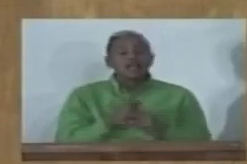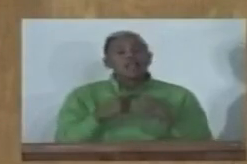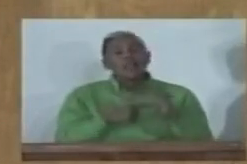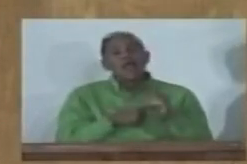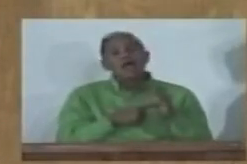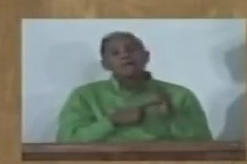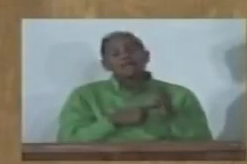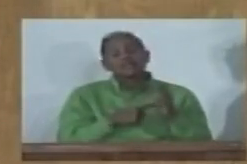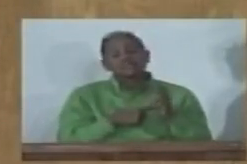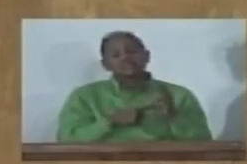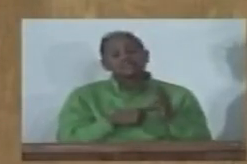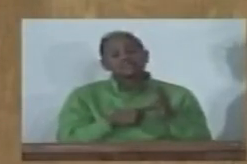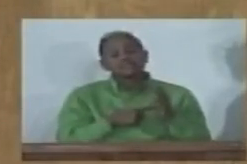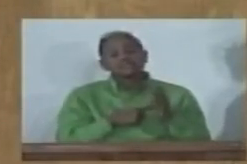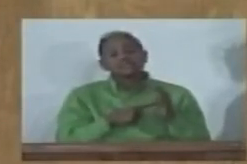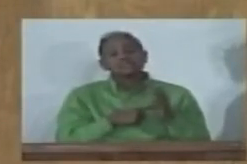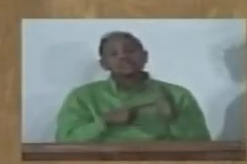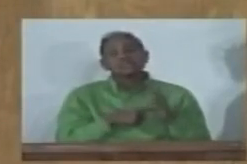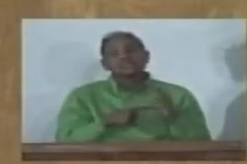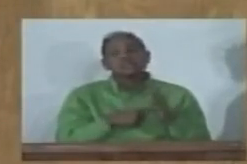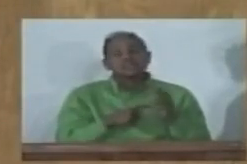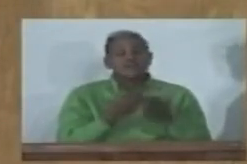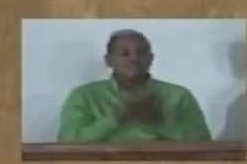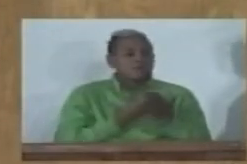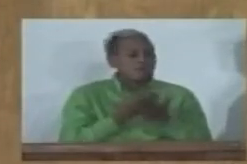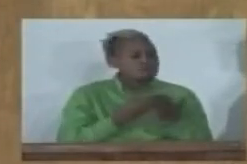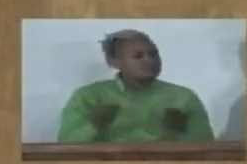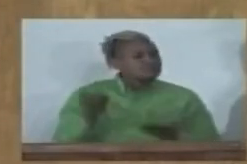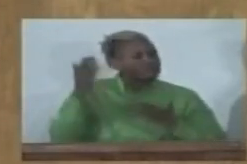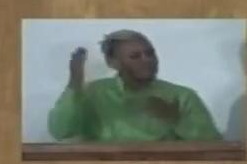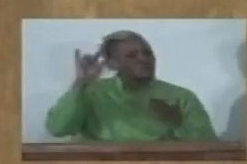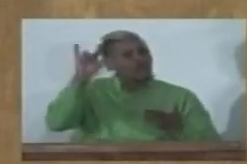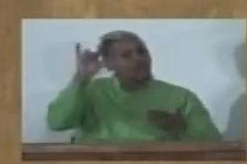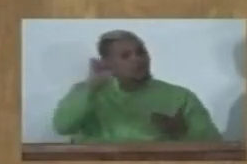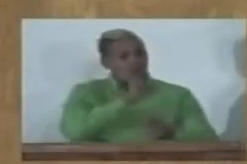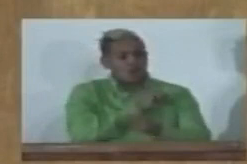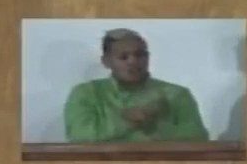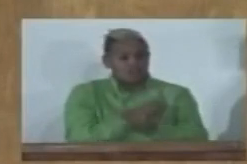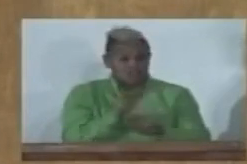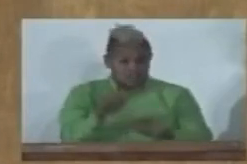liability of the budget to the airport authorities. Is that